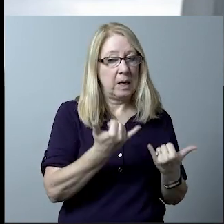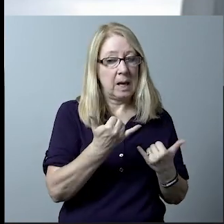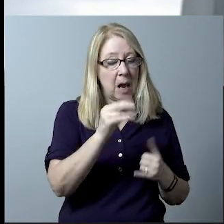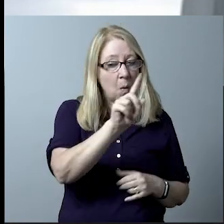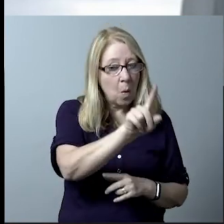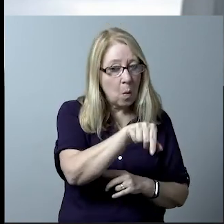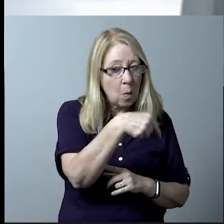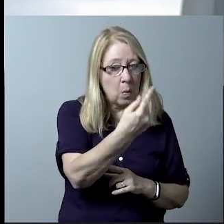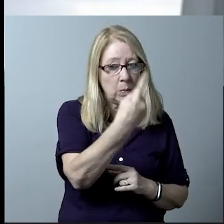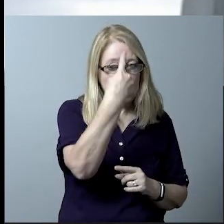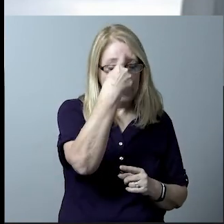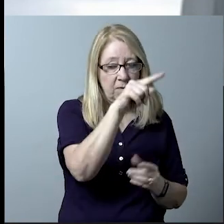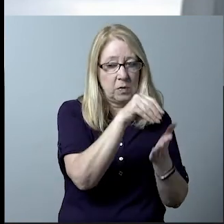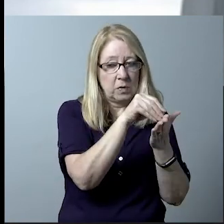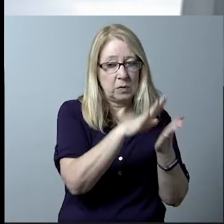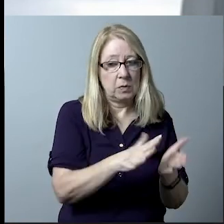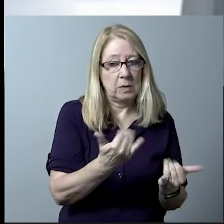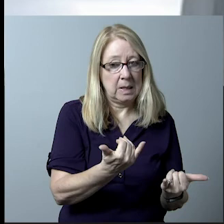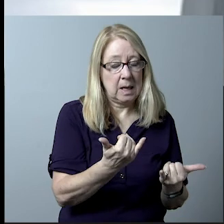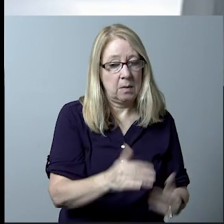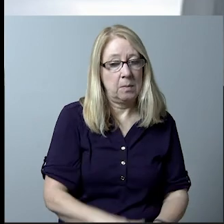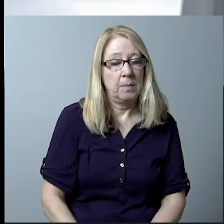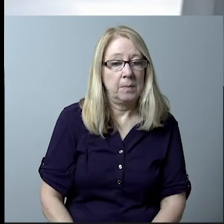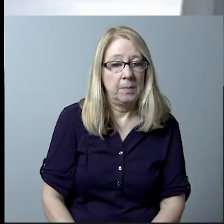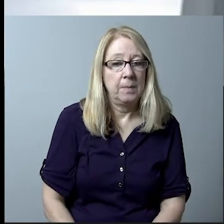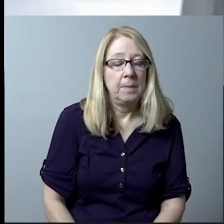it's going to be for students.